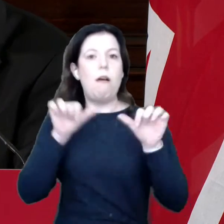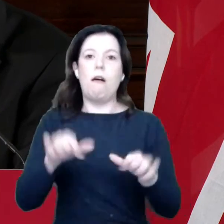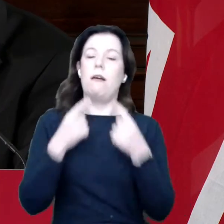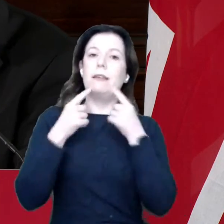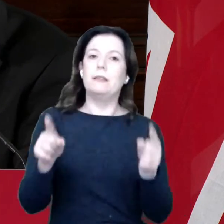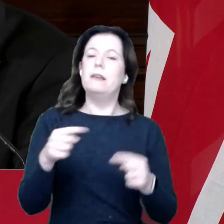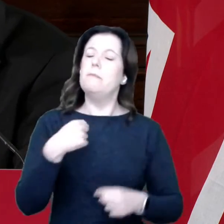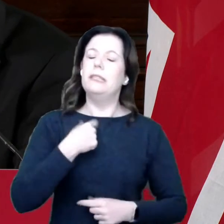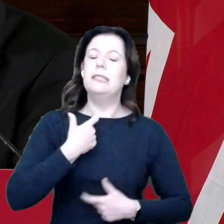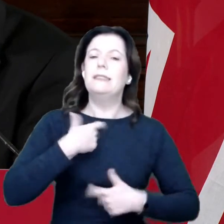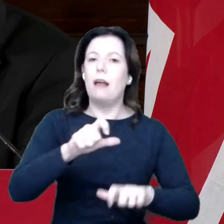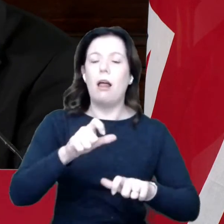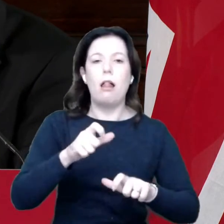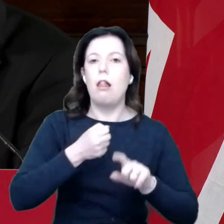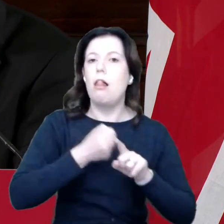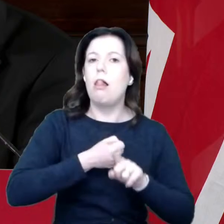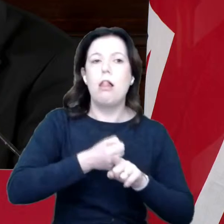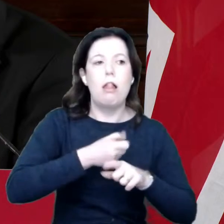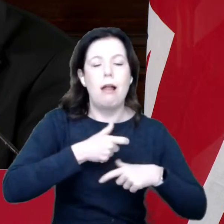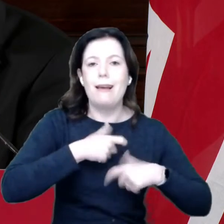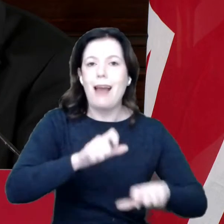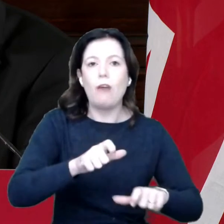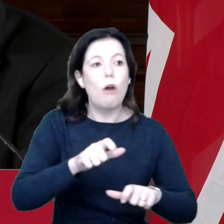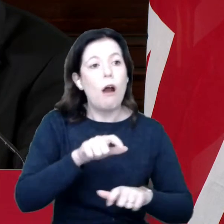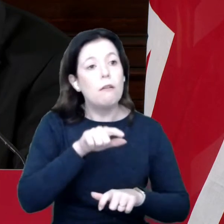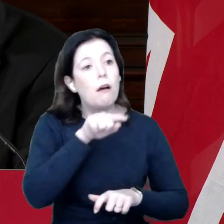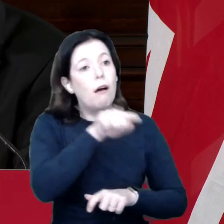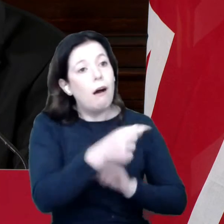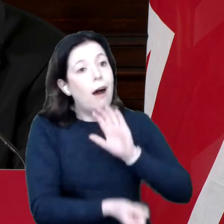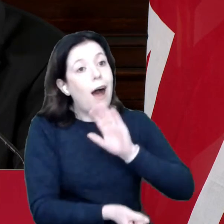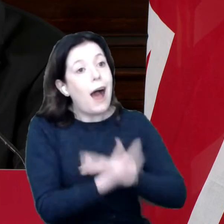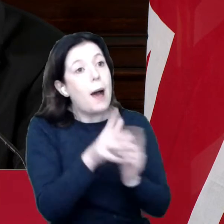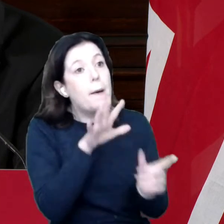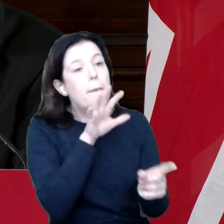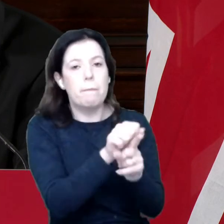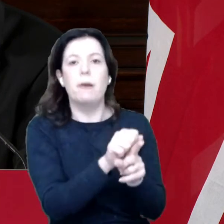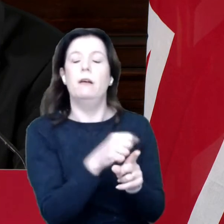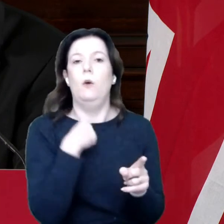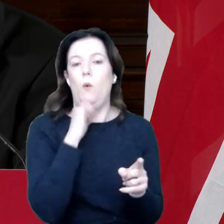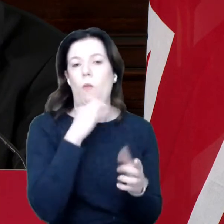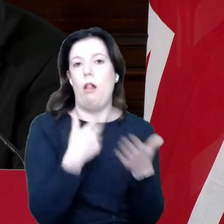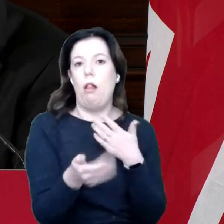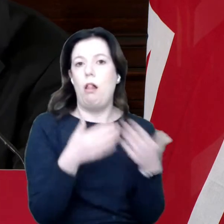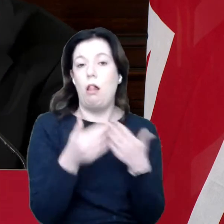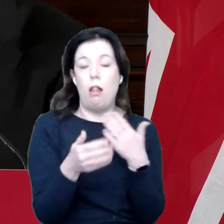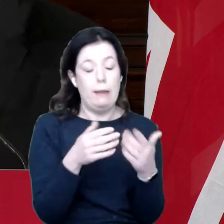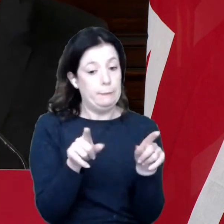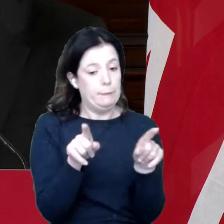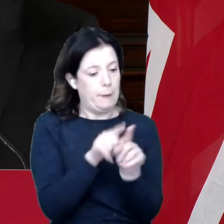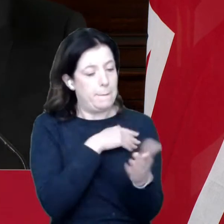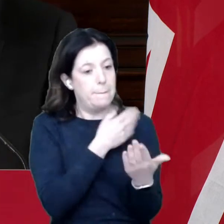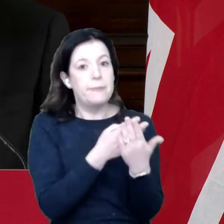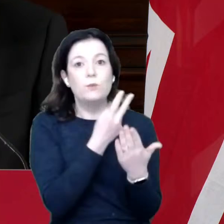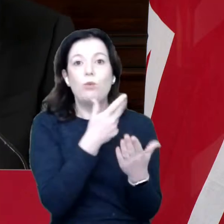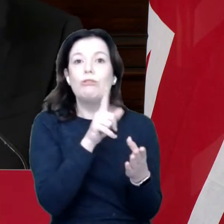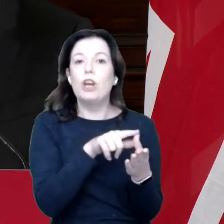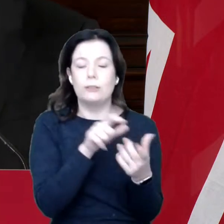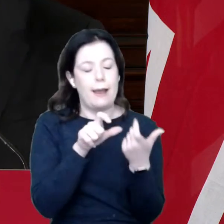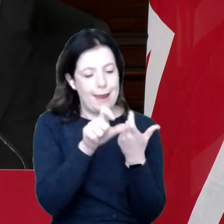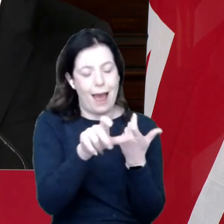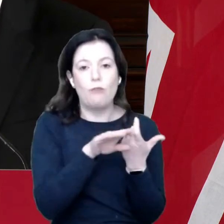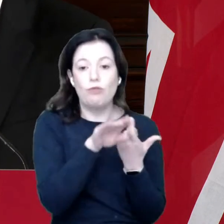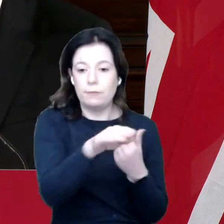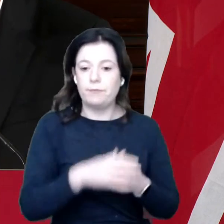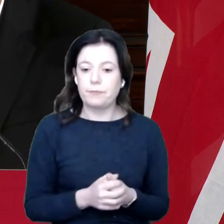anti-Semitism, we will chase it down and we will deal with it in the same robust way as we've done over the last 2 to 3 years. Thank you. And I think we've just about got time